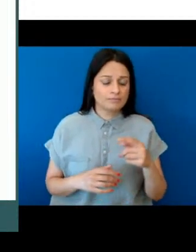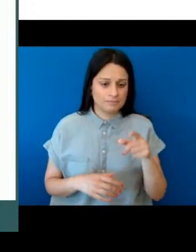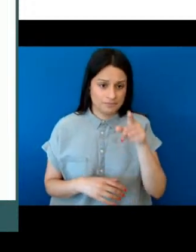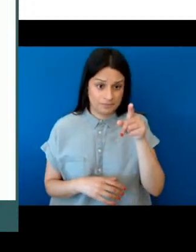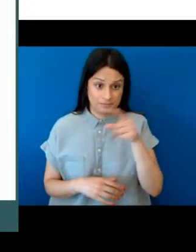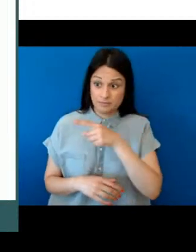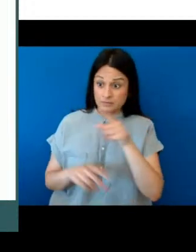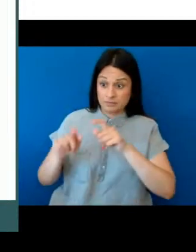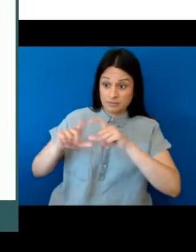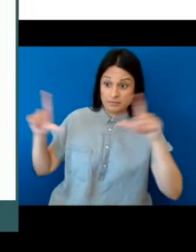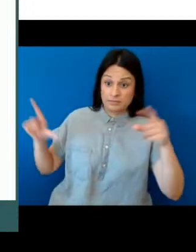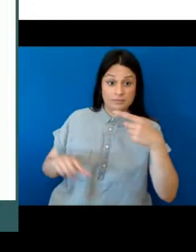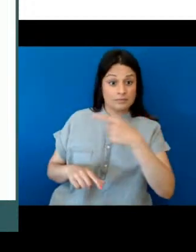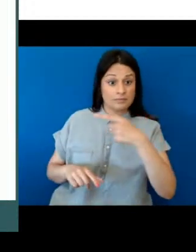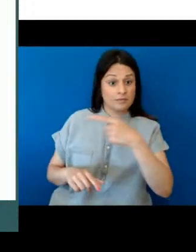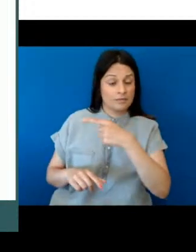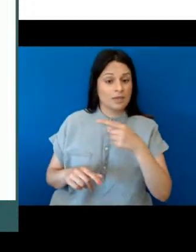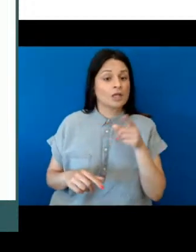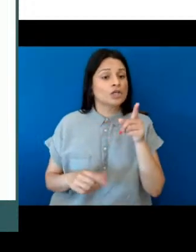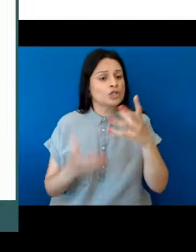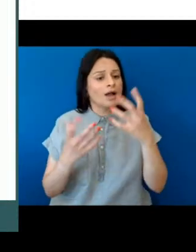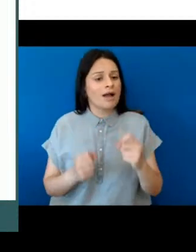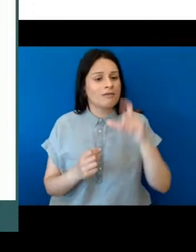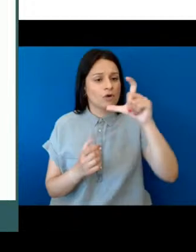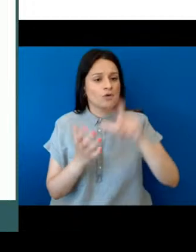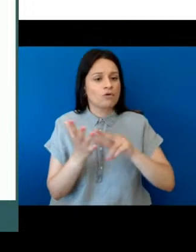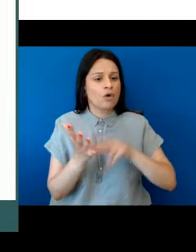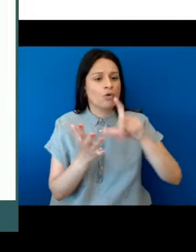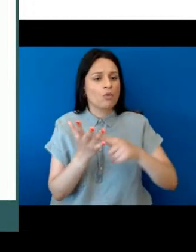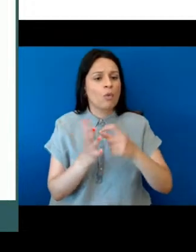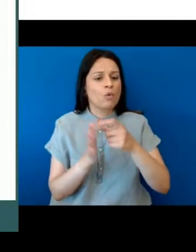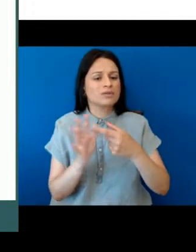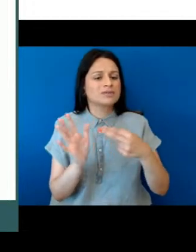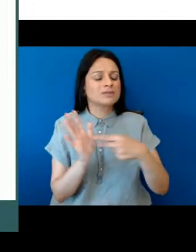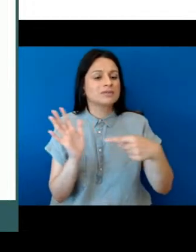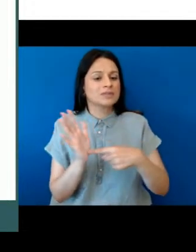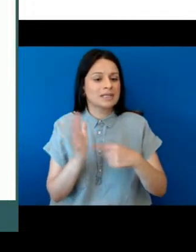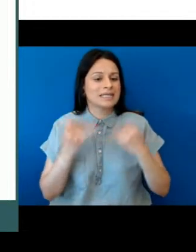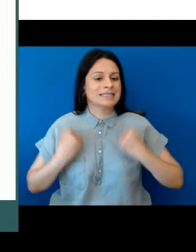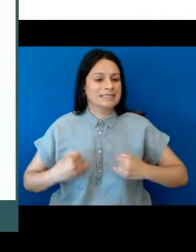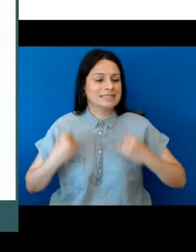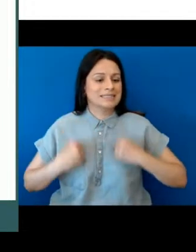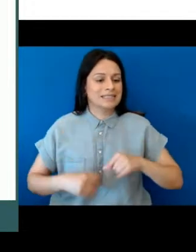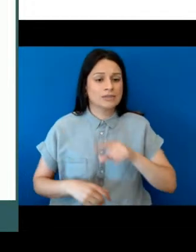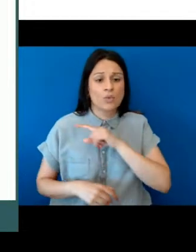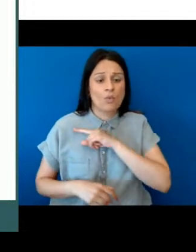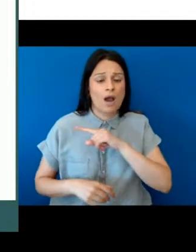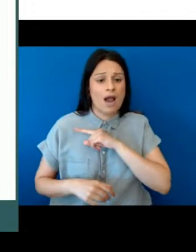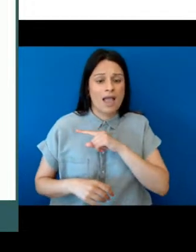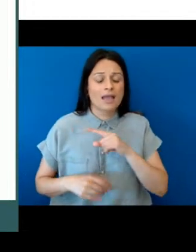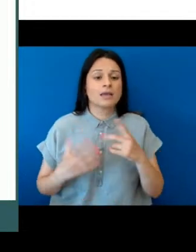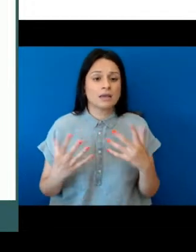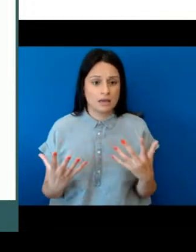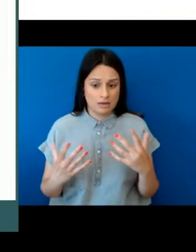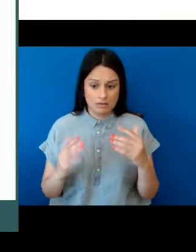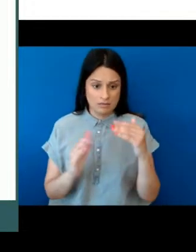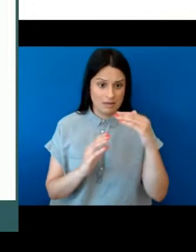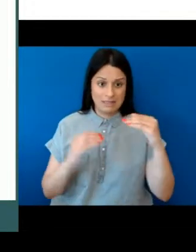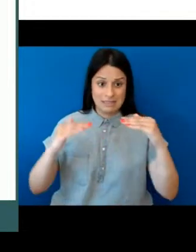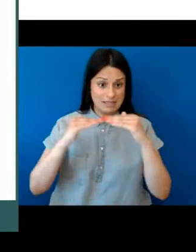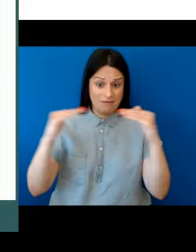so-called concordant disease in that the level of the eosinophils is parallel with the level of